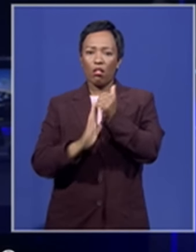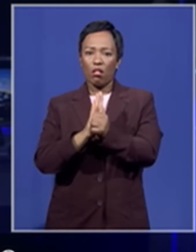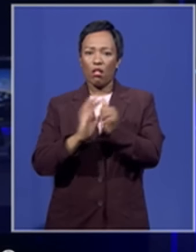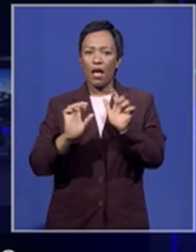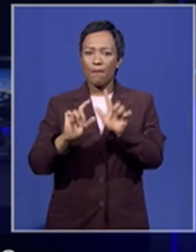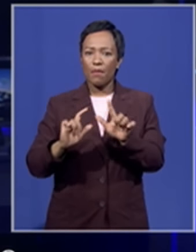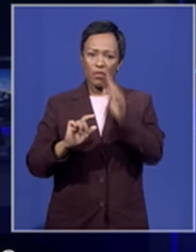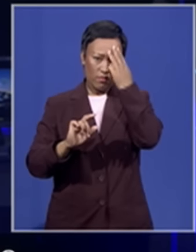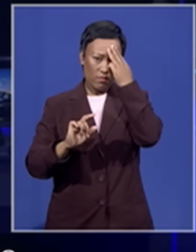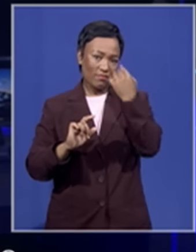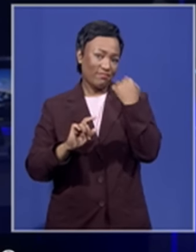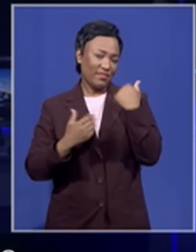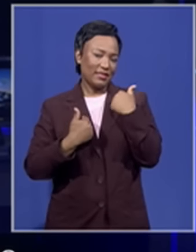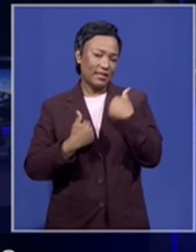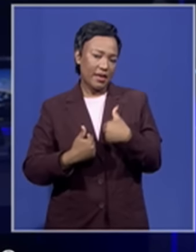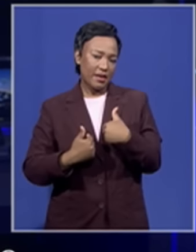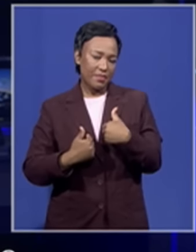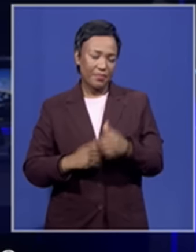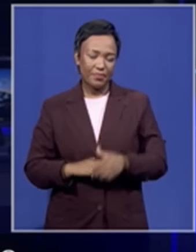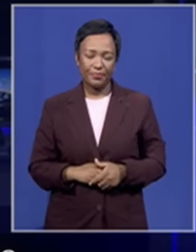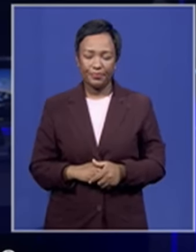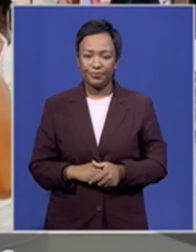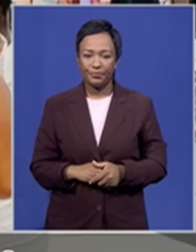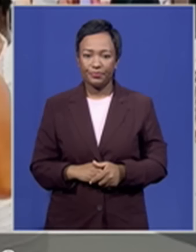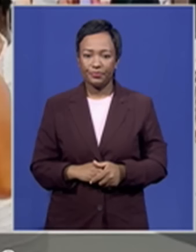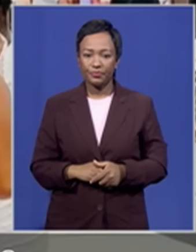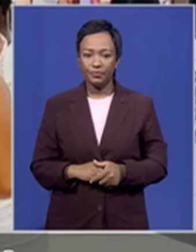Mamelodi Pretoria ka Sontaha se fetileng.